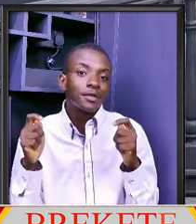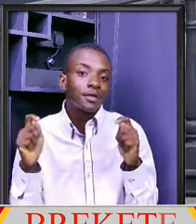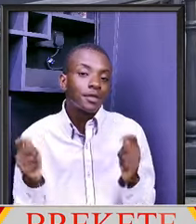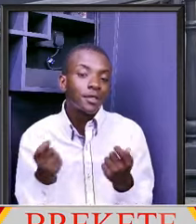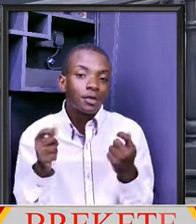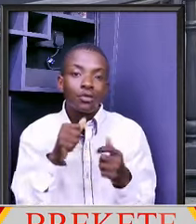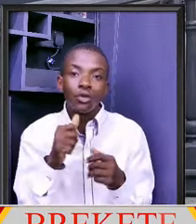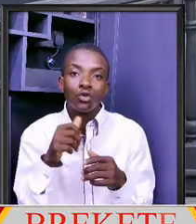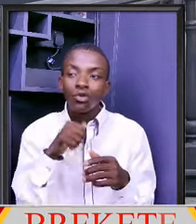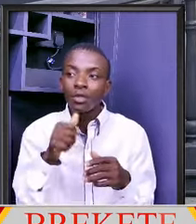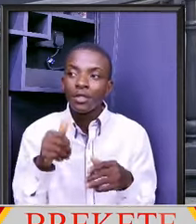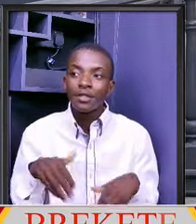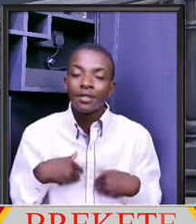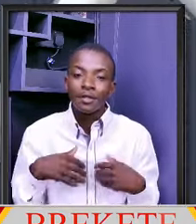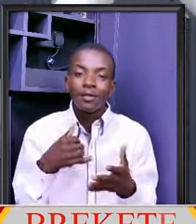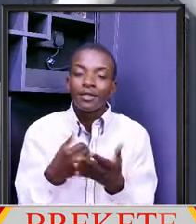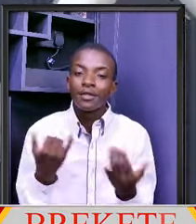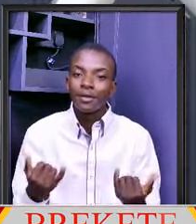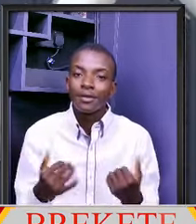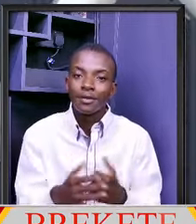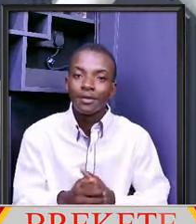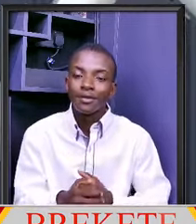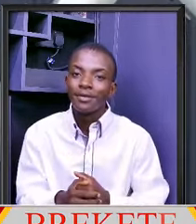Yes. Me, I never accept it.